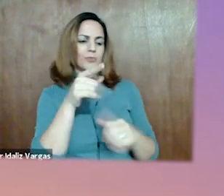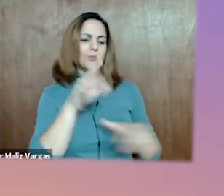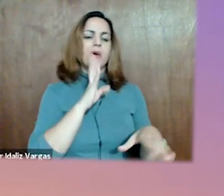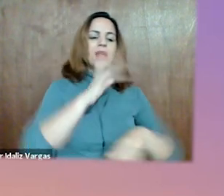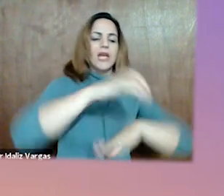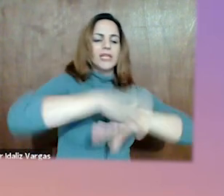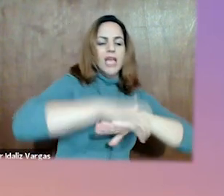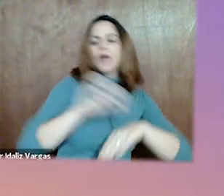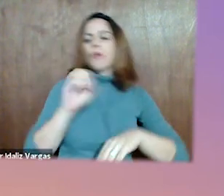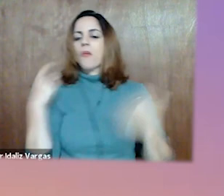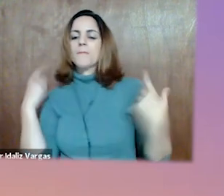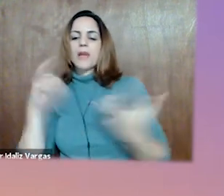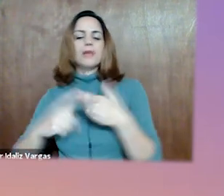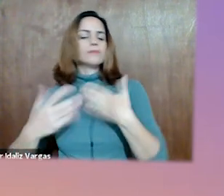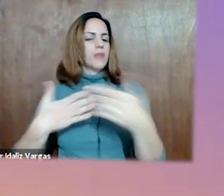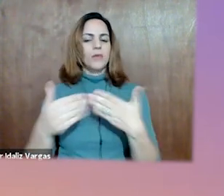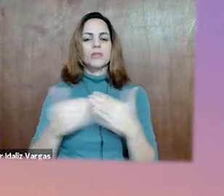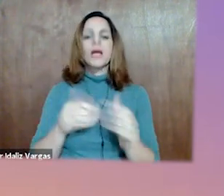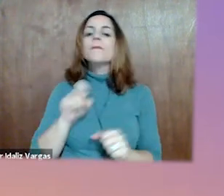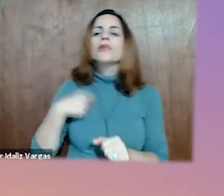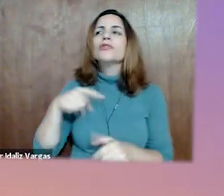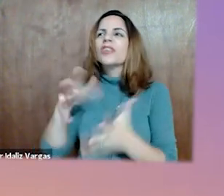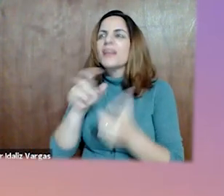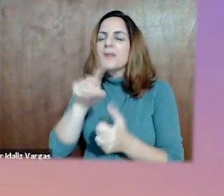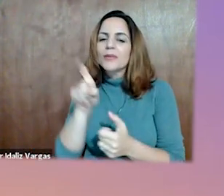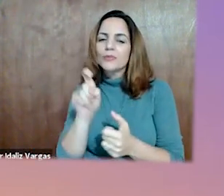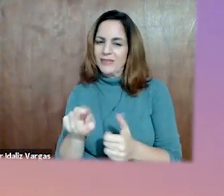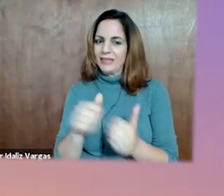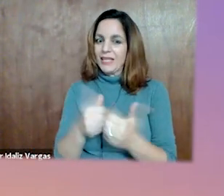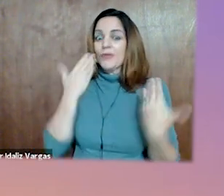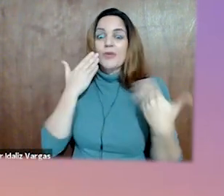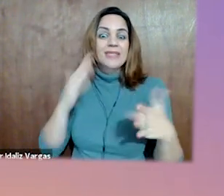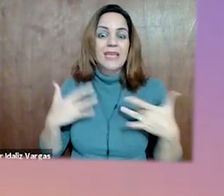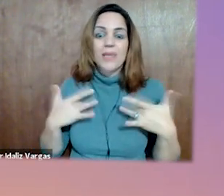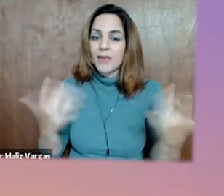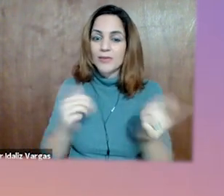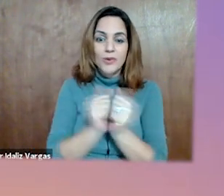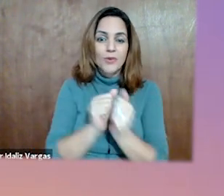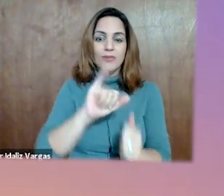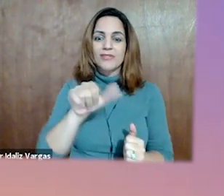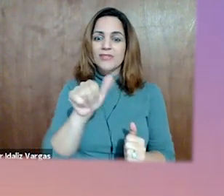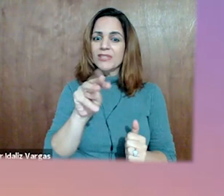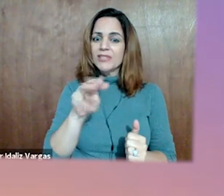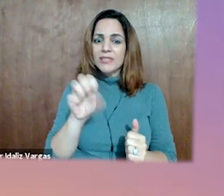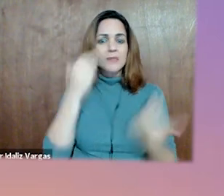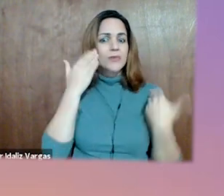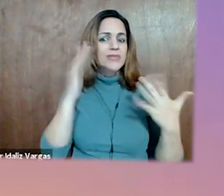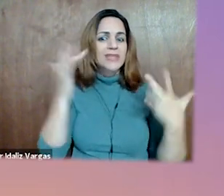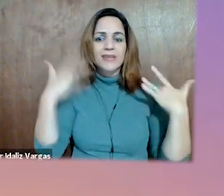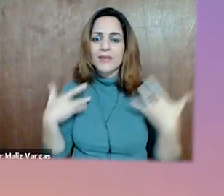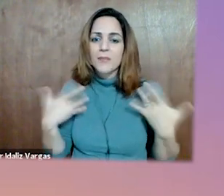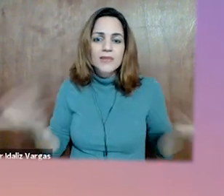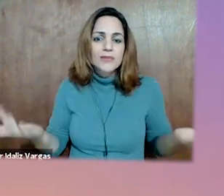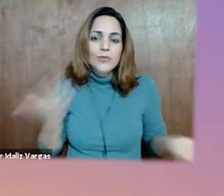Digna, I wanted to ask you, unfortunately, I don't know what happened with James. Maybe he will come back. I know, but if